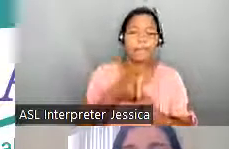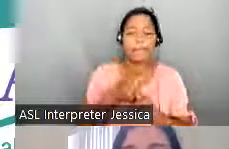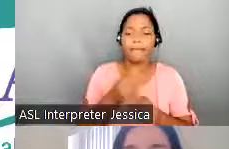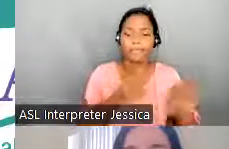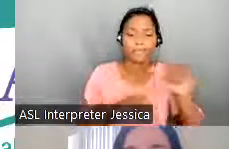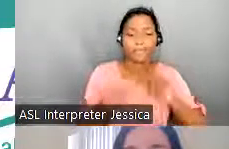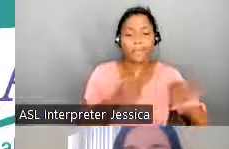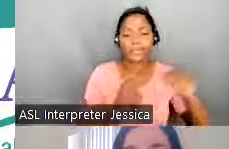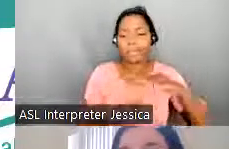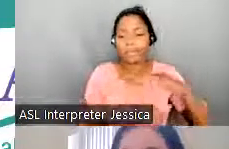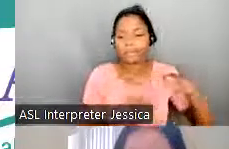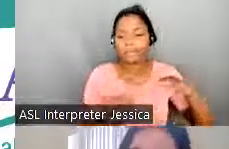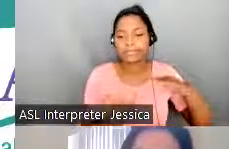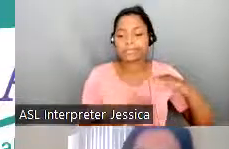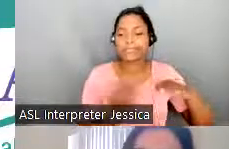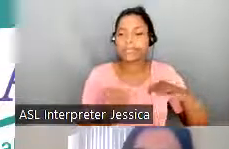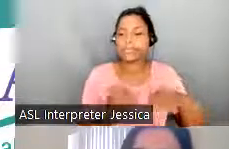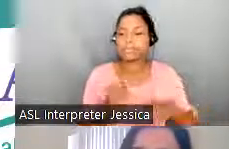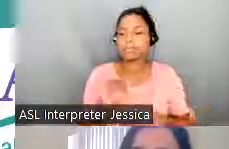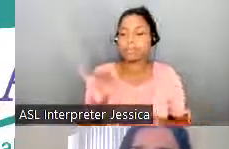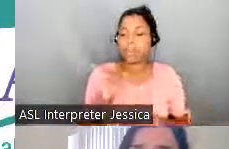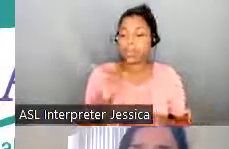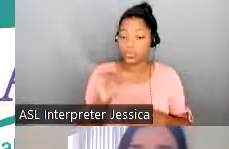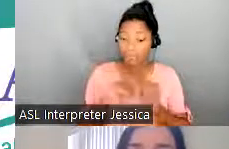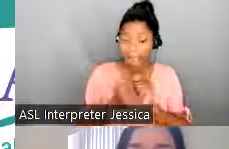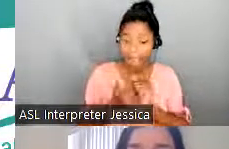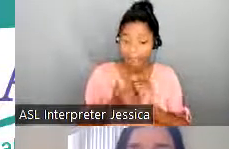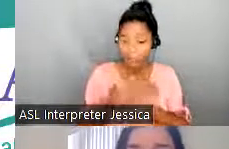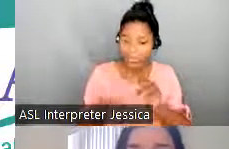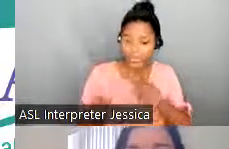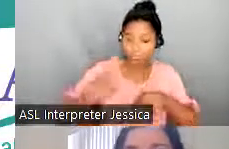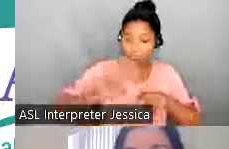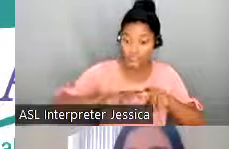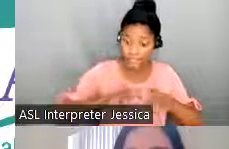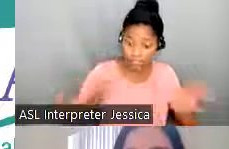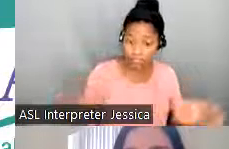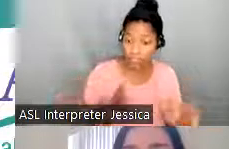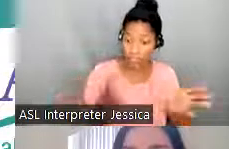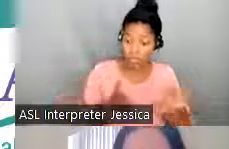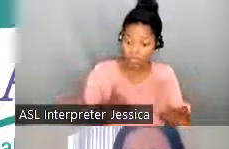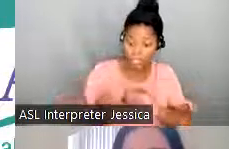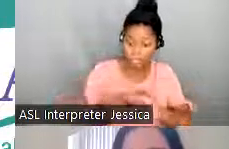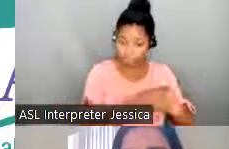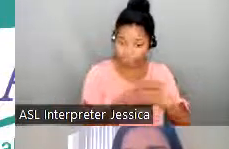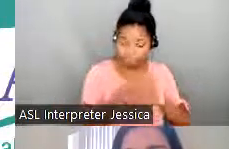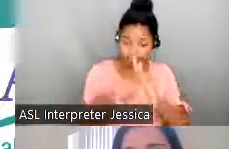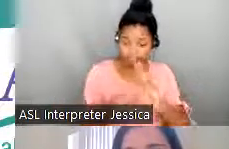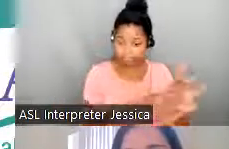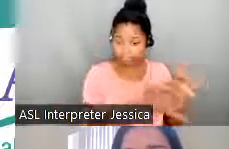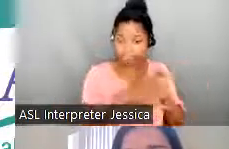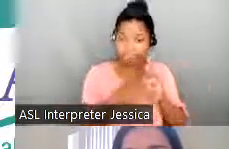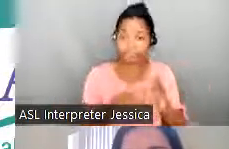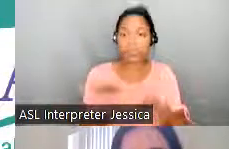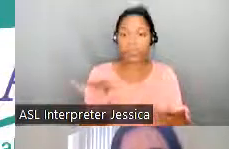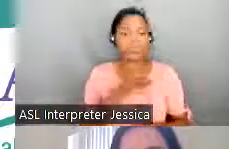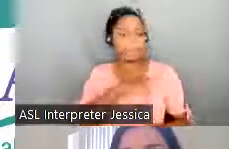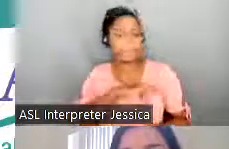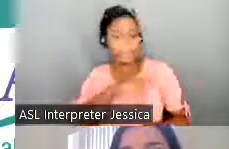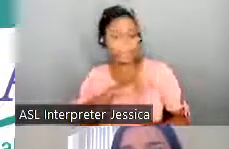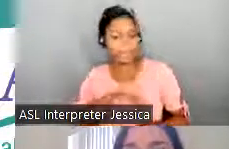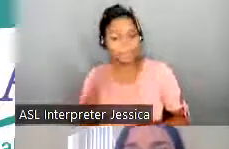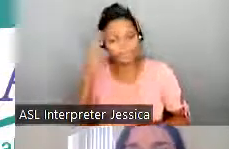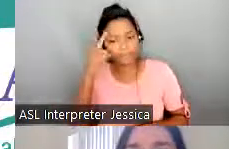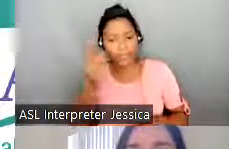isolation, they describe ways to increase social engagement, and they also explain the benefits of social engagement for older adults and